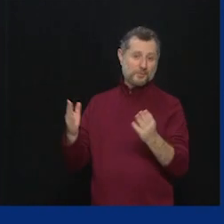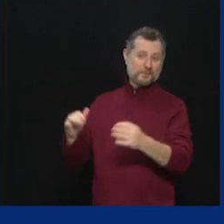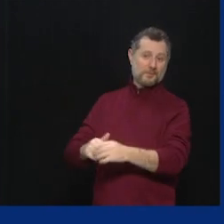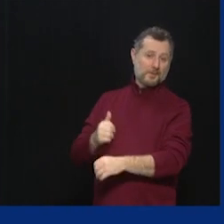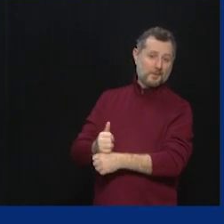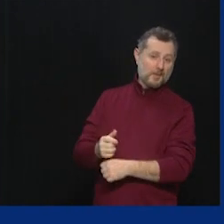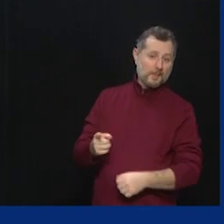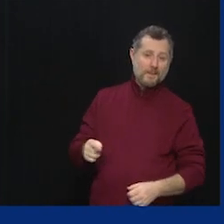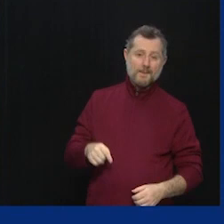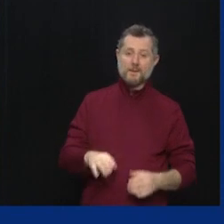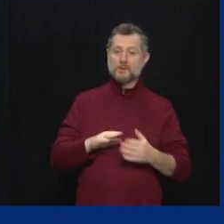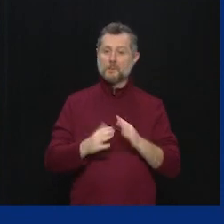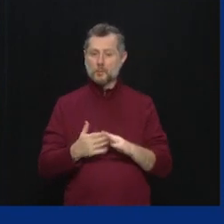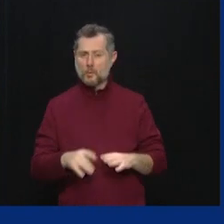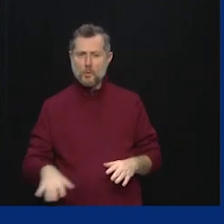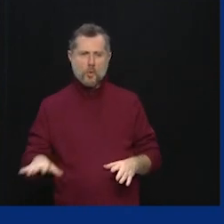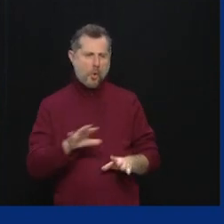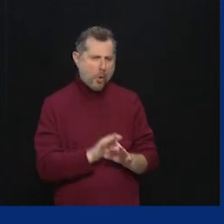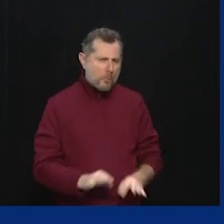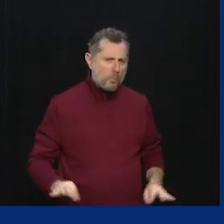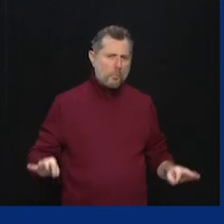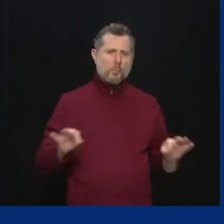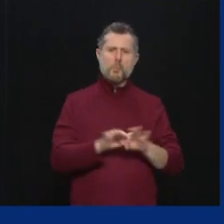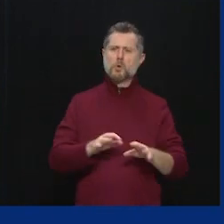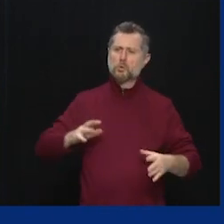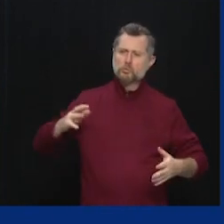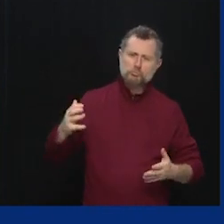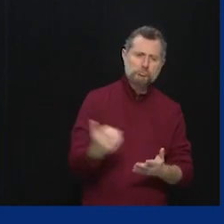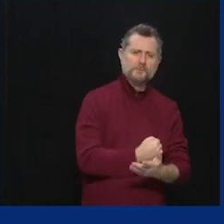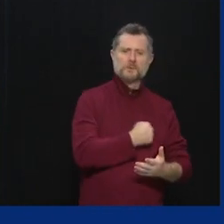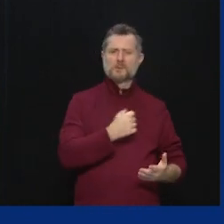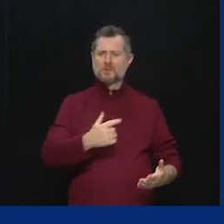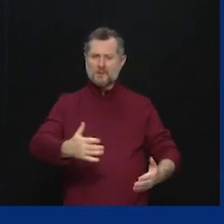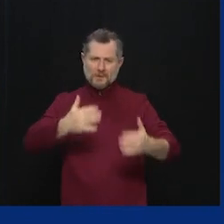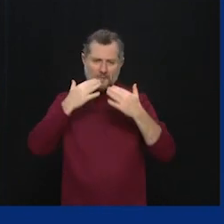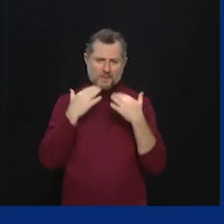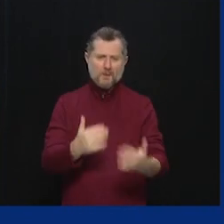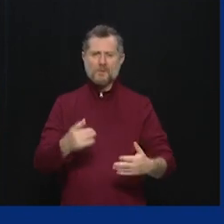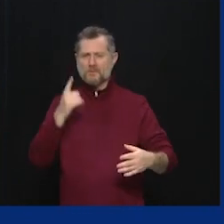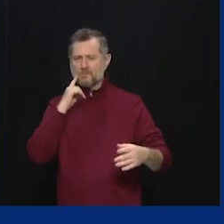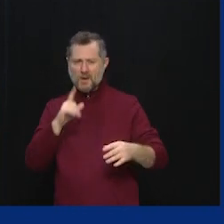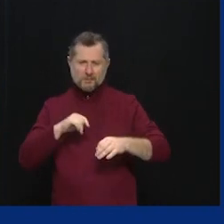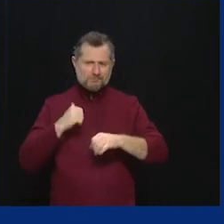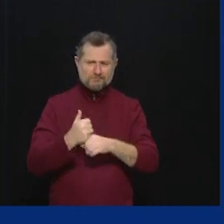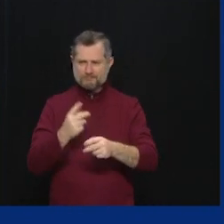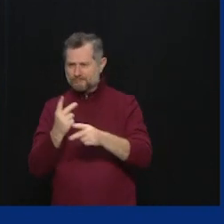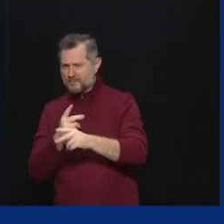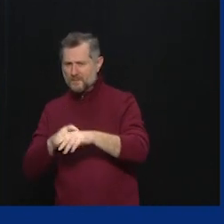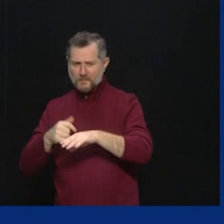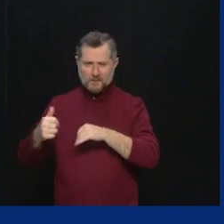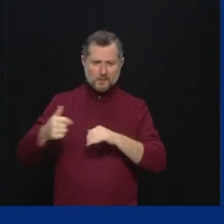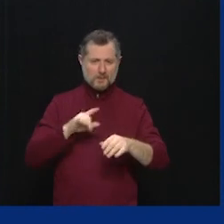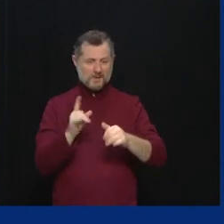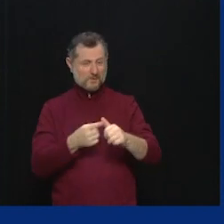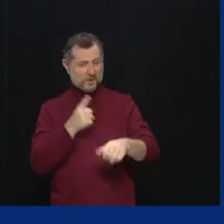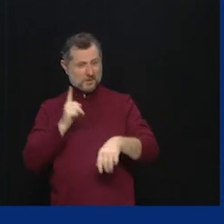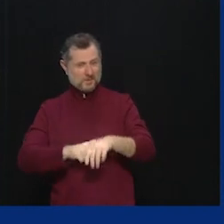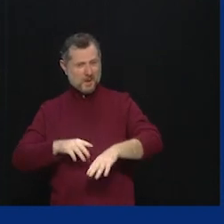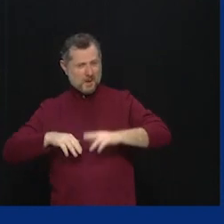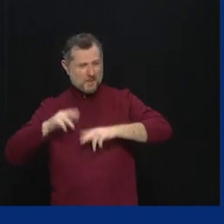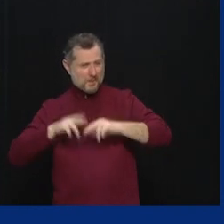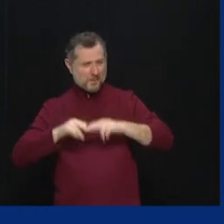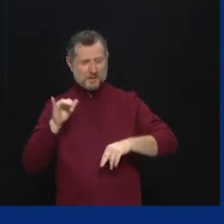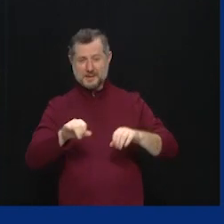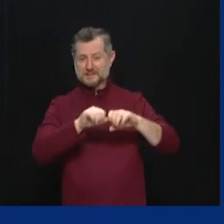that matters. You deserve to have world-class facilities and world-class transportation, the first train station built in 50 years, and we're just getting warmed